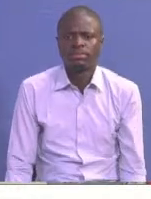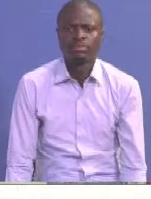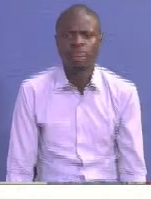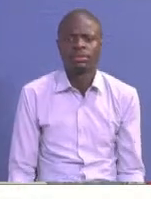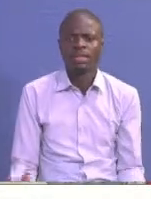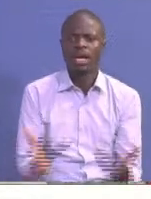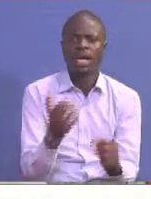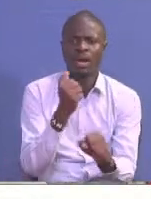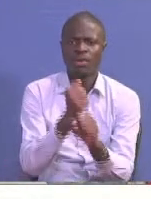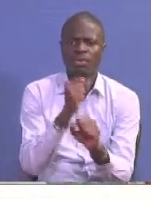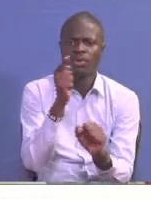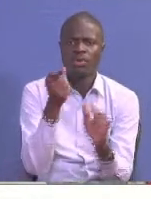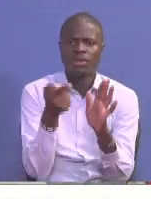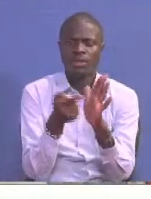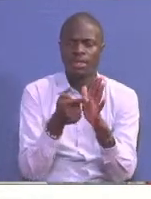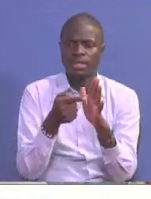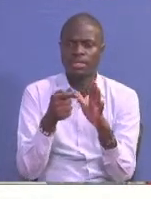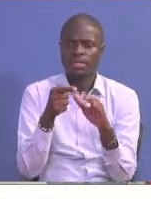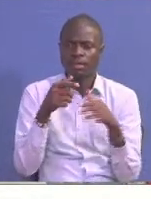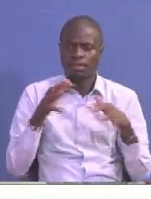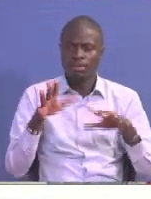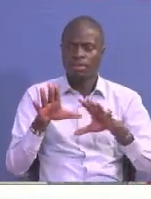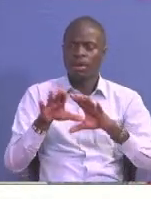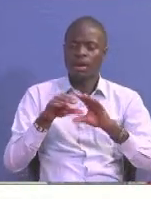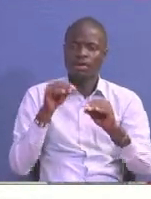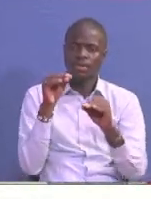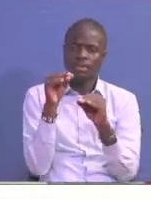How do those who are outside